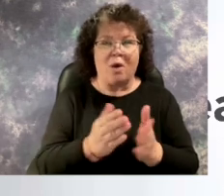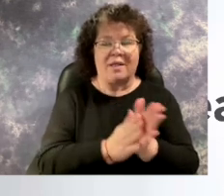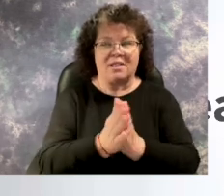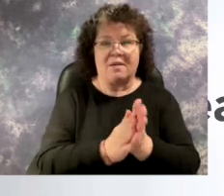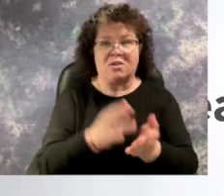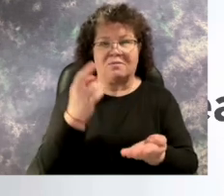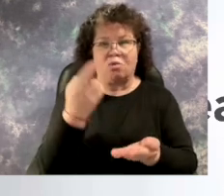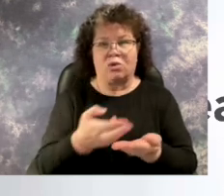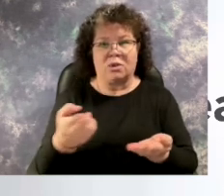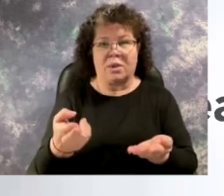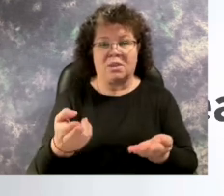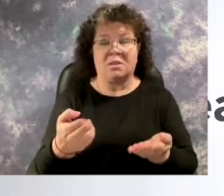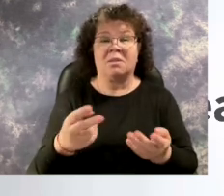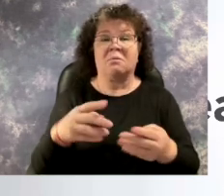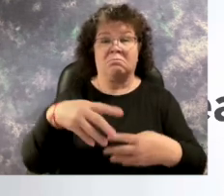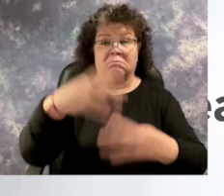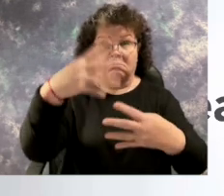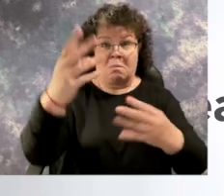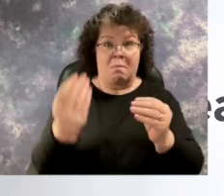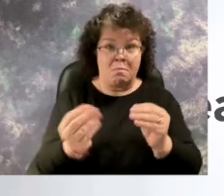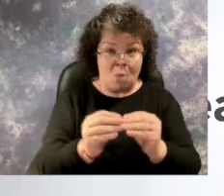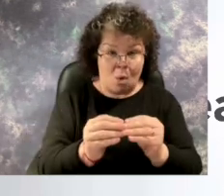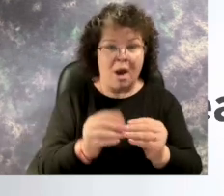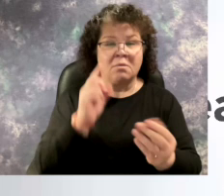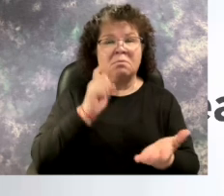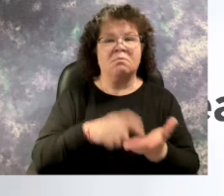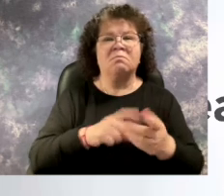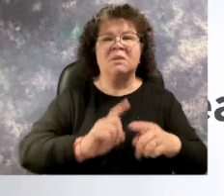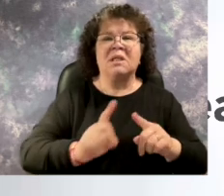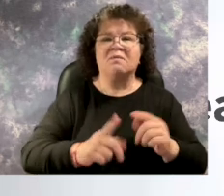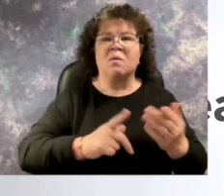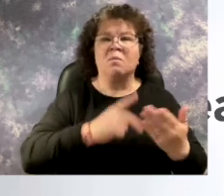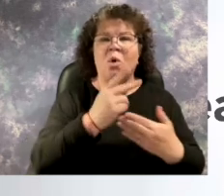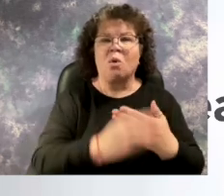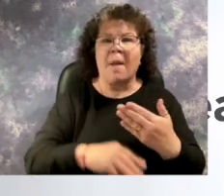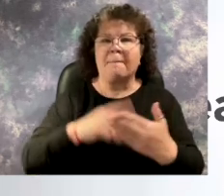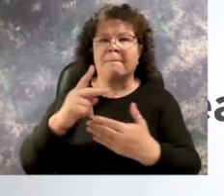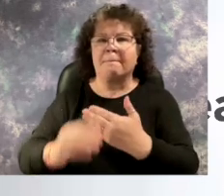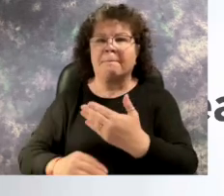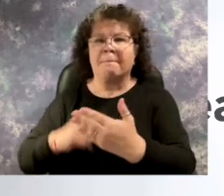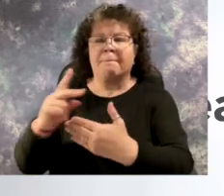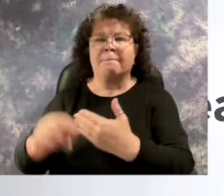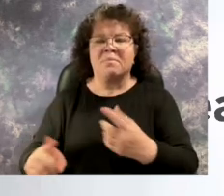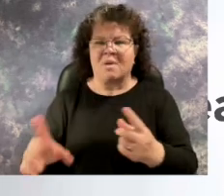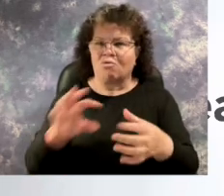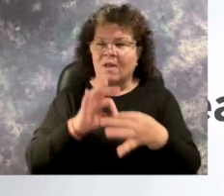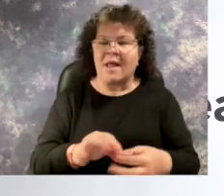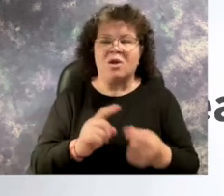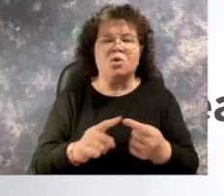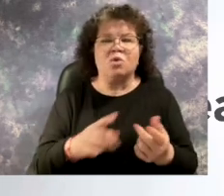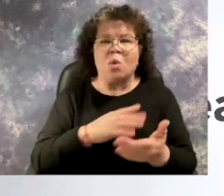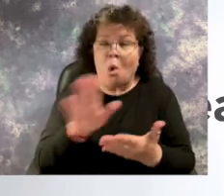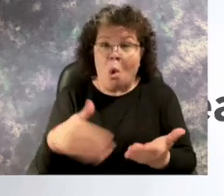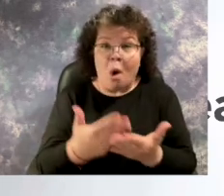scroll down to check out related programs. To access all CARB programs, click All